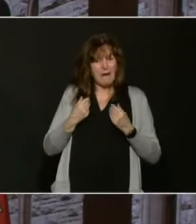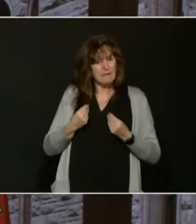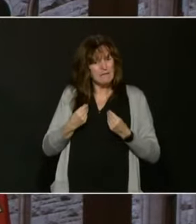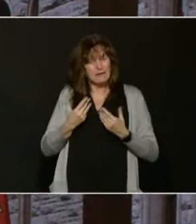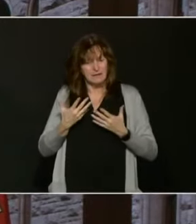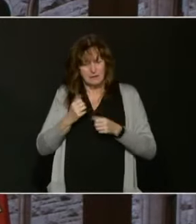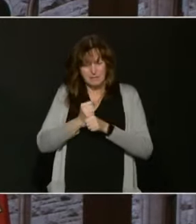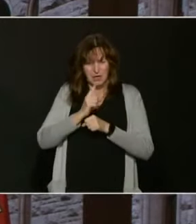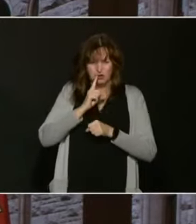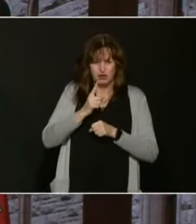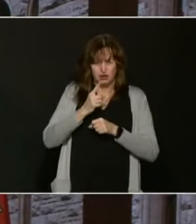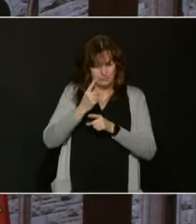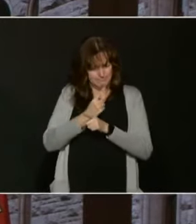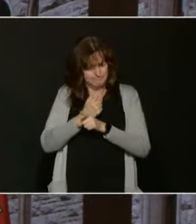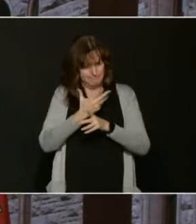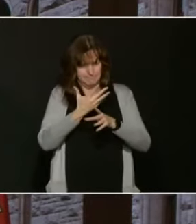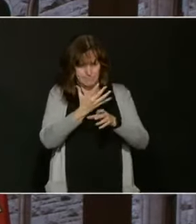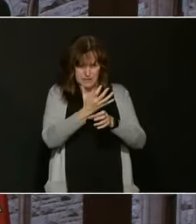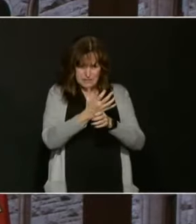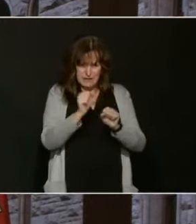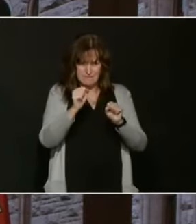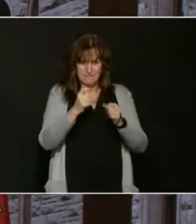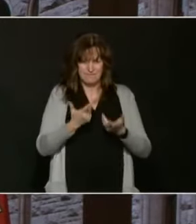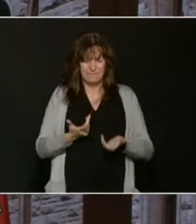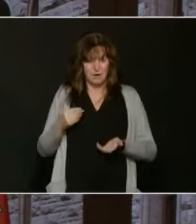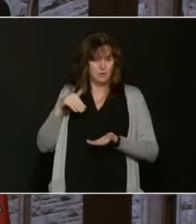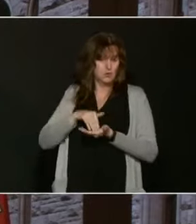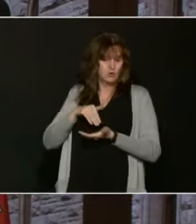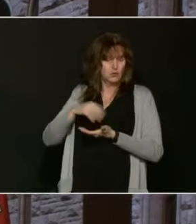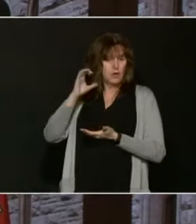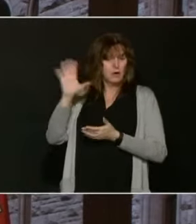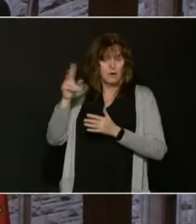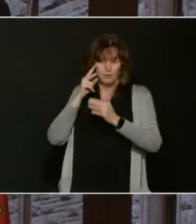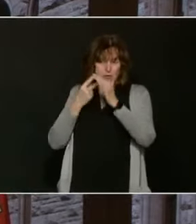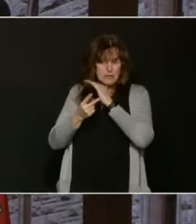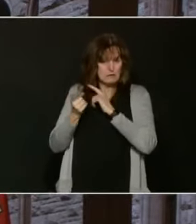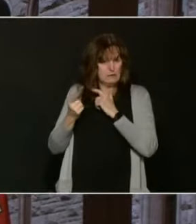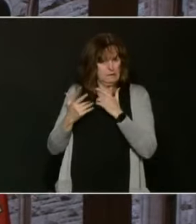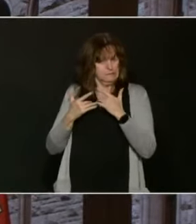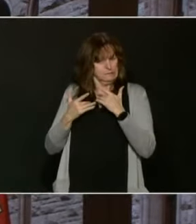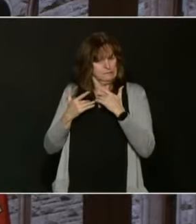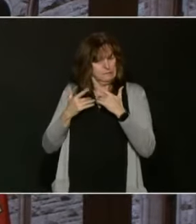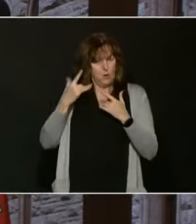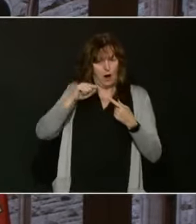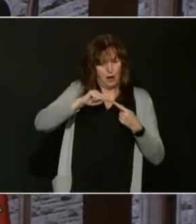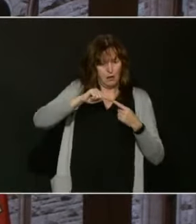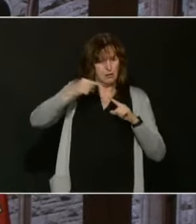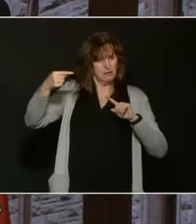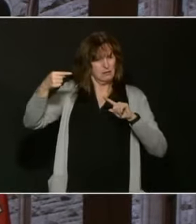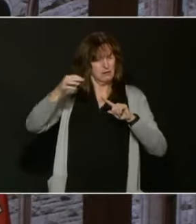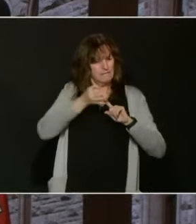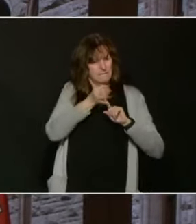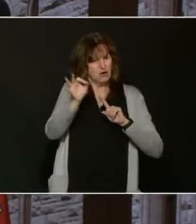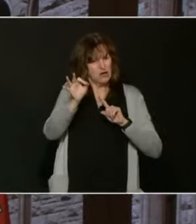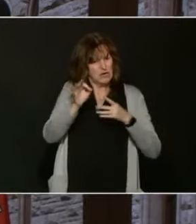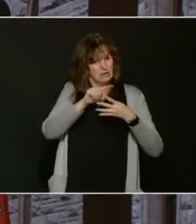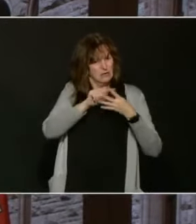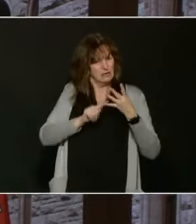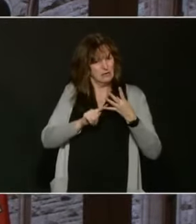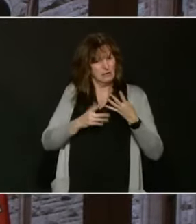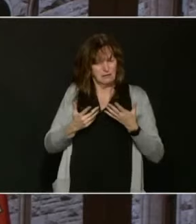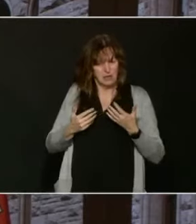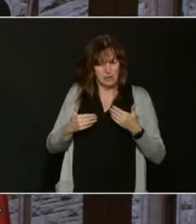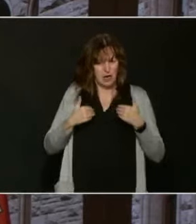has alluded to, we're seeing some concerns in the variants of concern where younger people are being